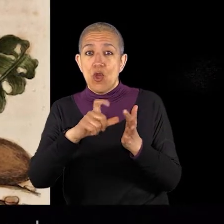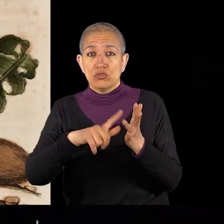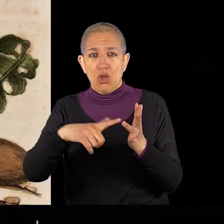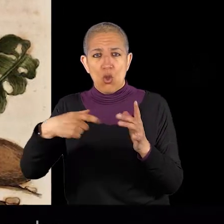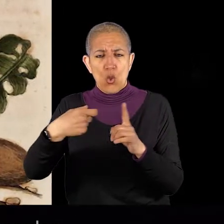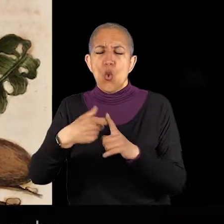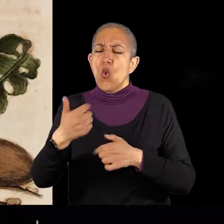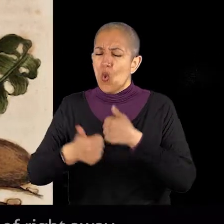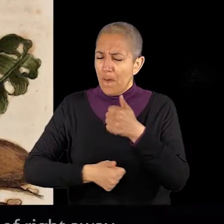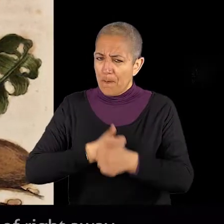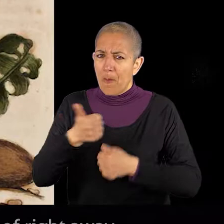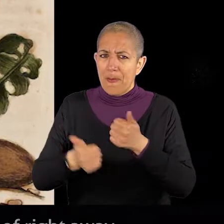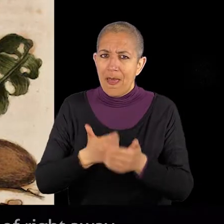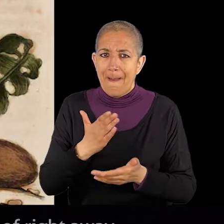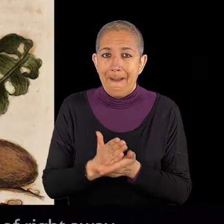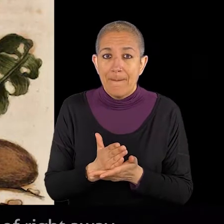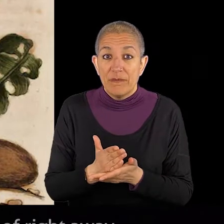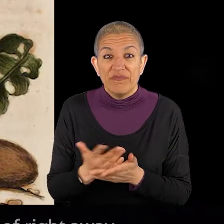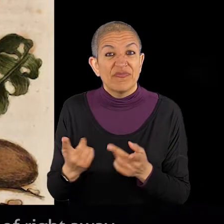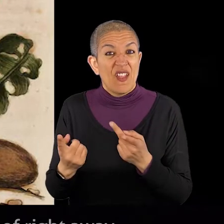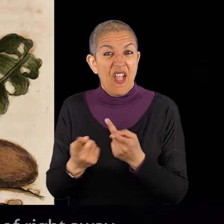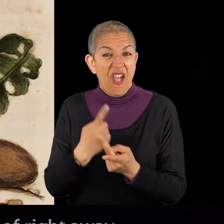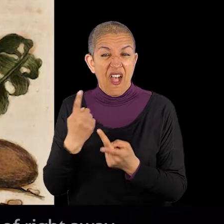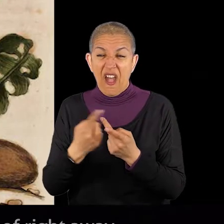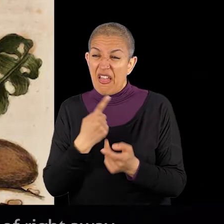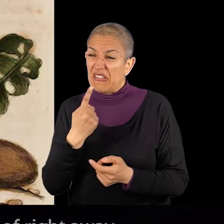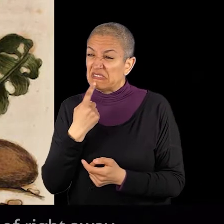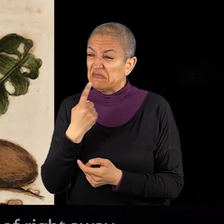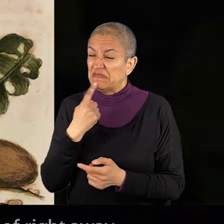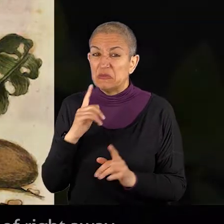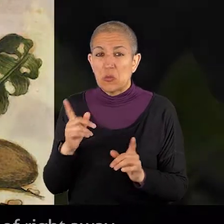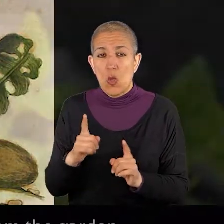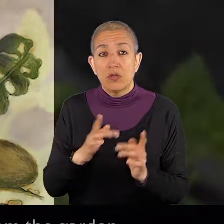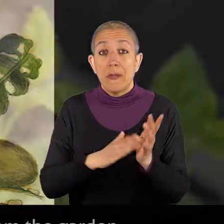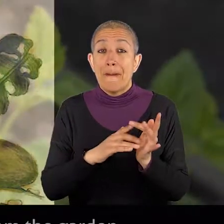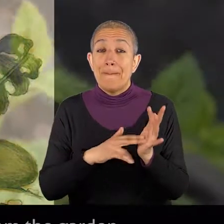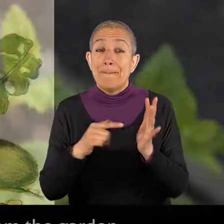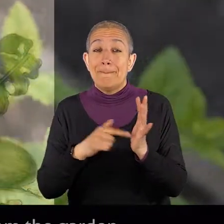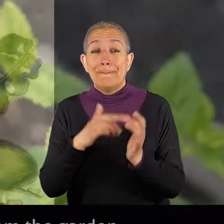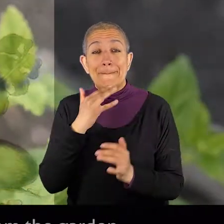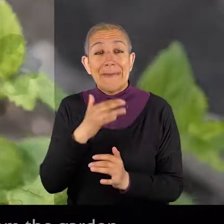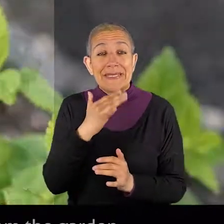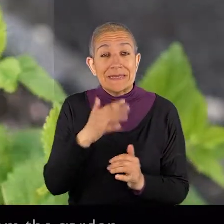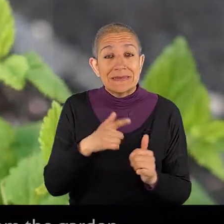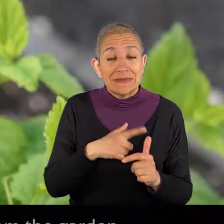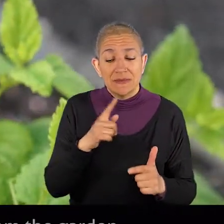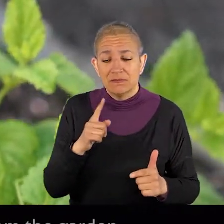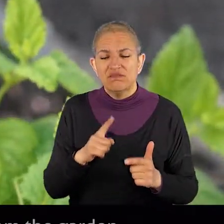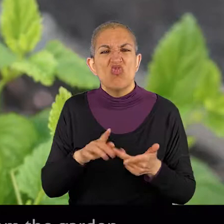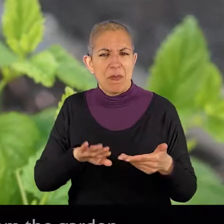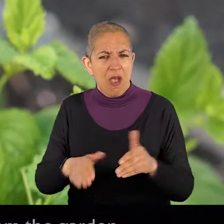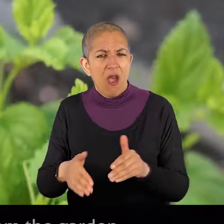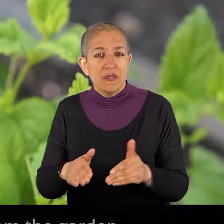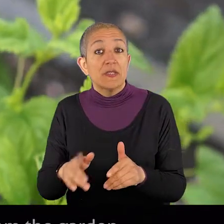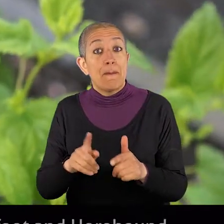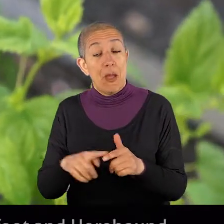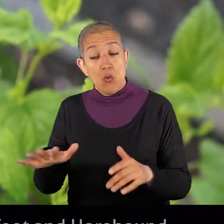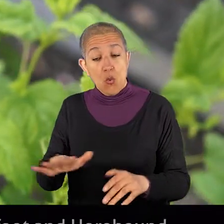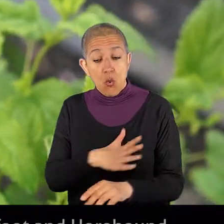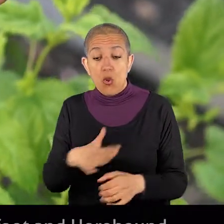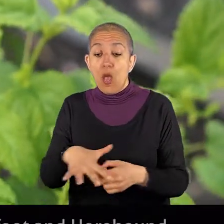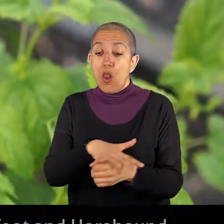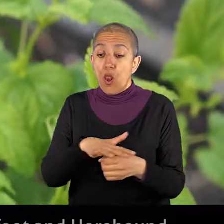popular. There are other things you can think of right away, such as mint. They would use mint from the garden. But